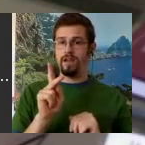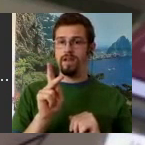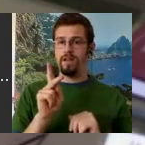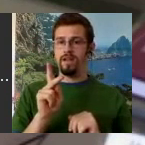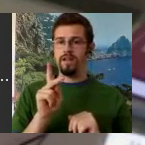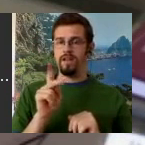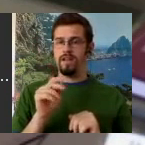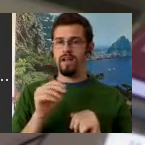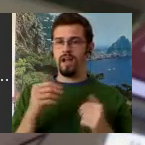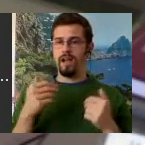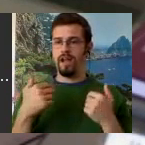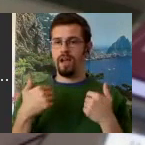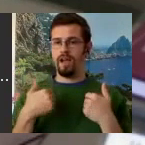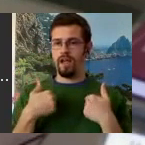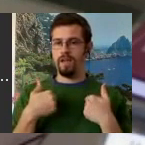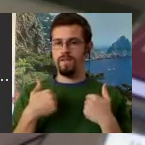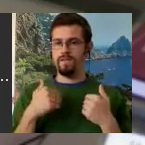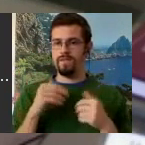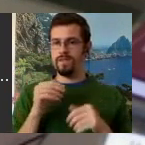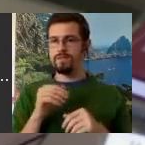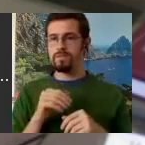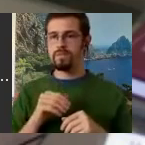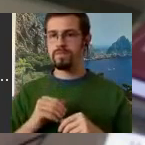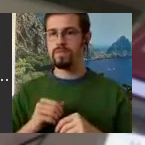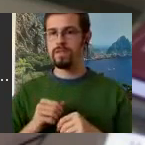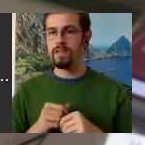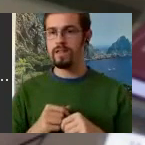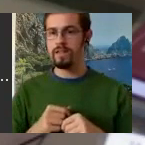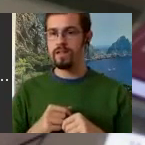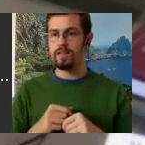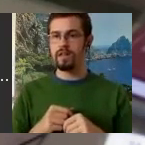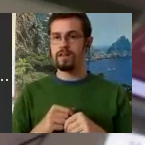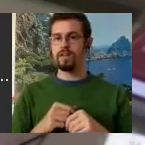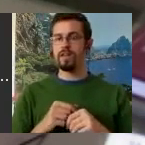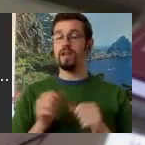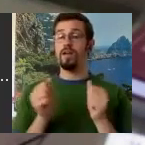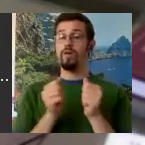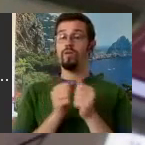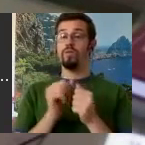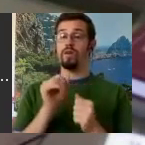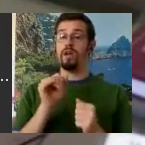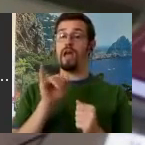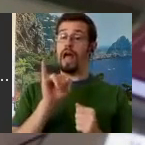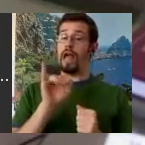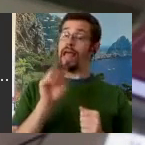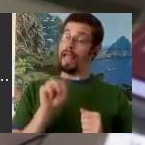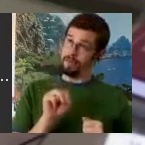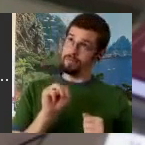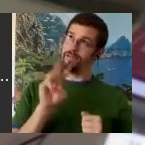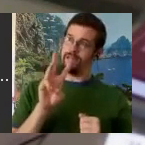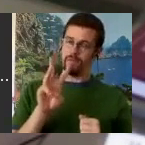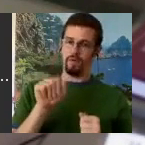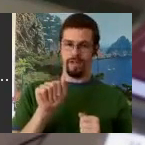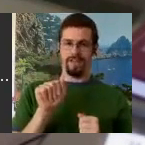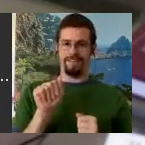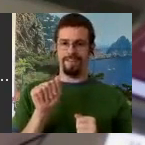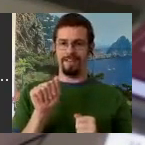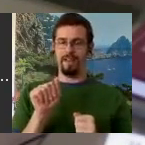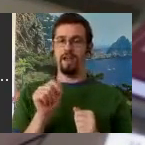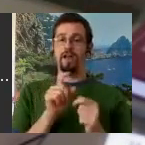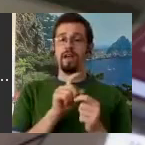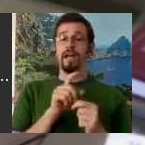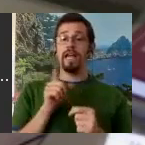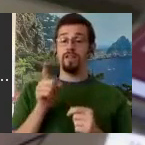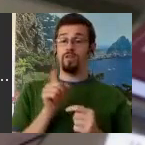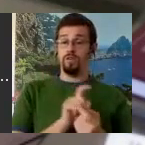some of Machado. I think he, with the IMWA, he converted it for